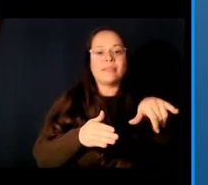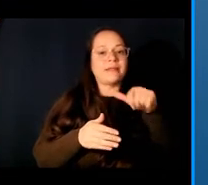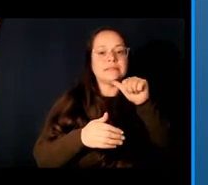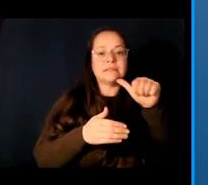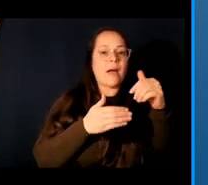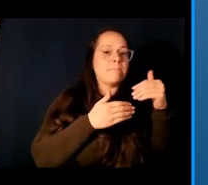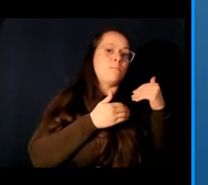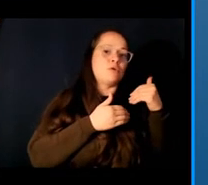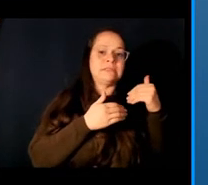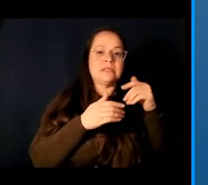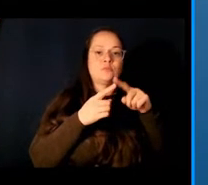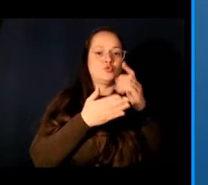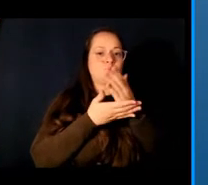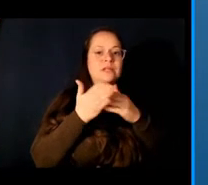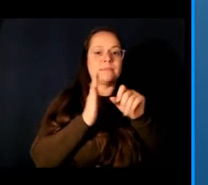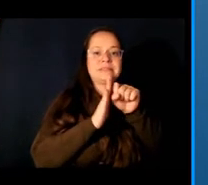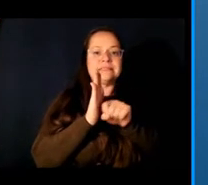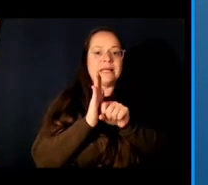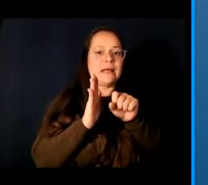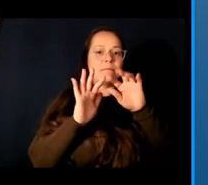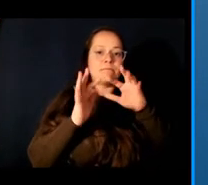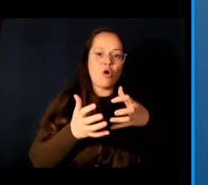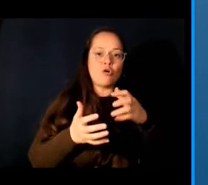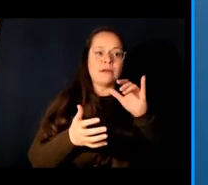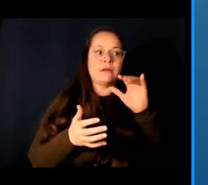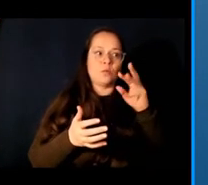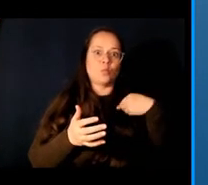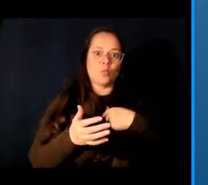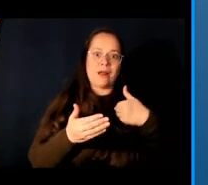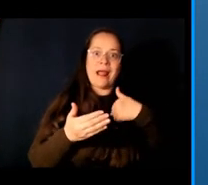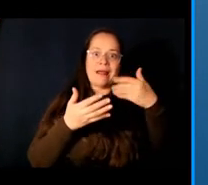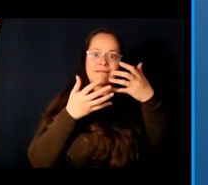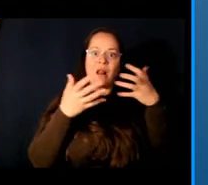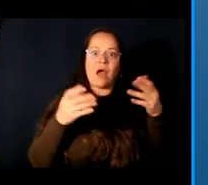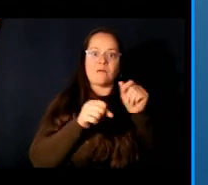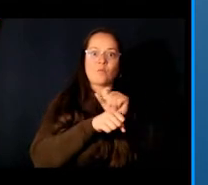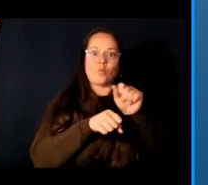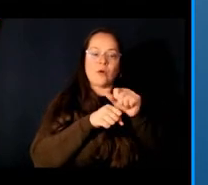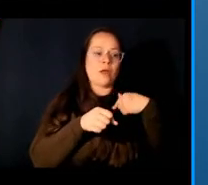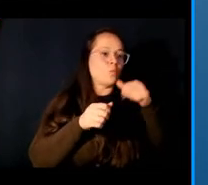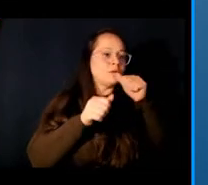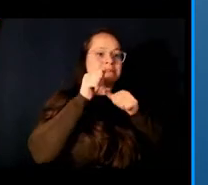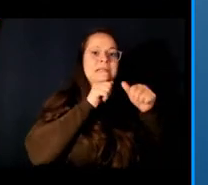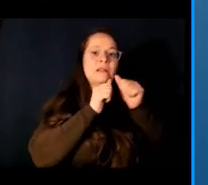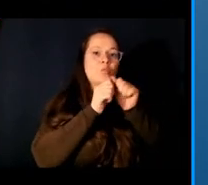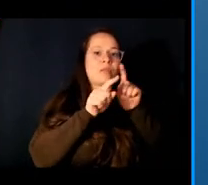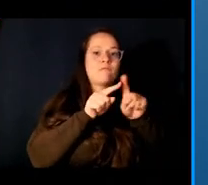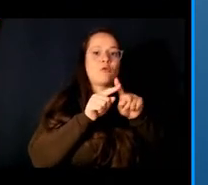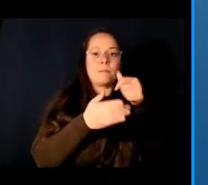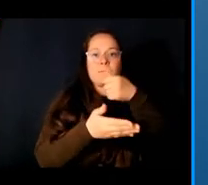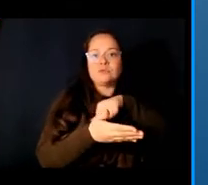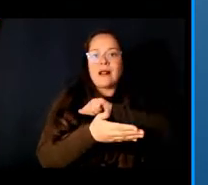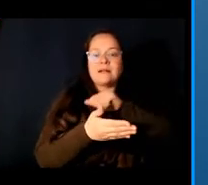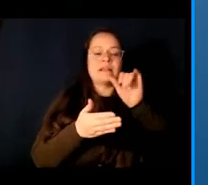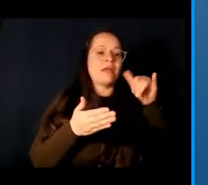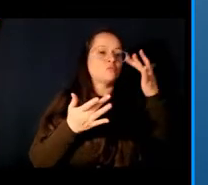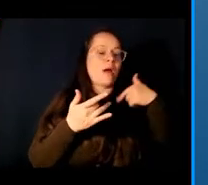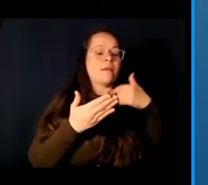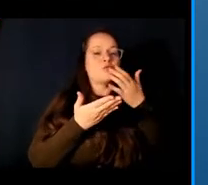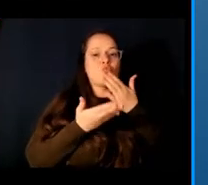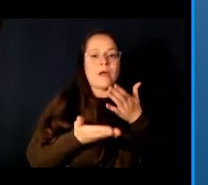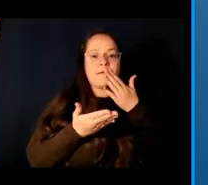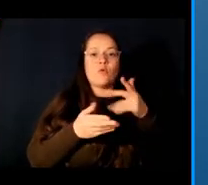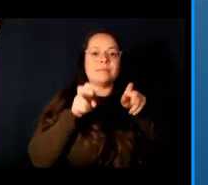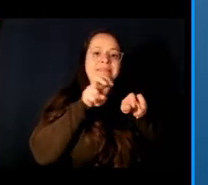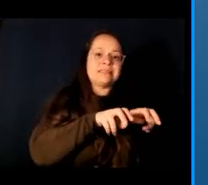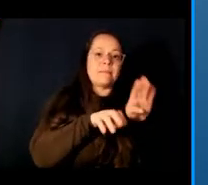burdensome to State party chairs when we have we have we have a heavy lift and we're dealing with so many personalities and I'm always so grateful which is why I'm glad to be